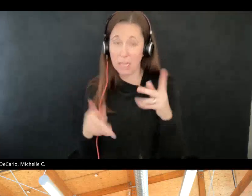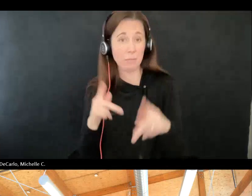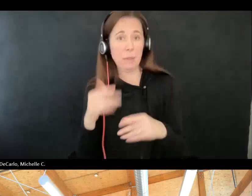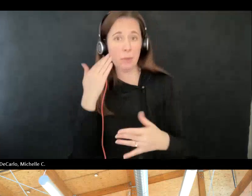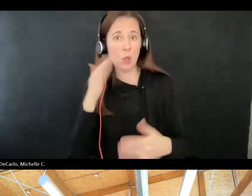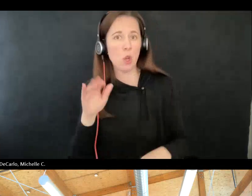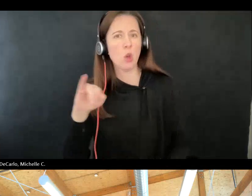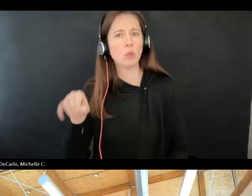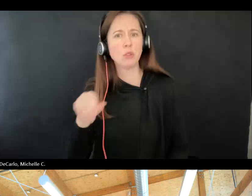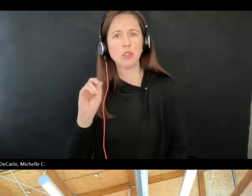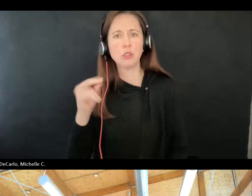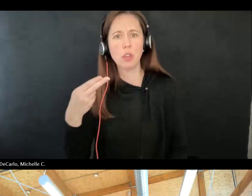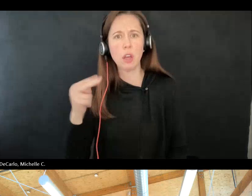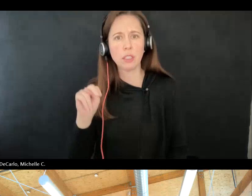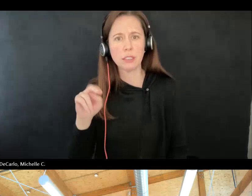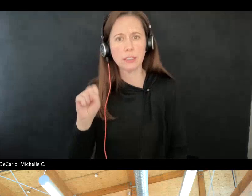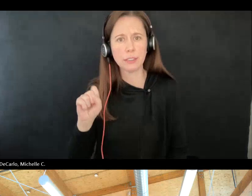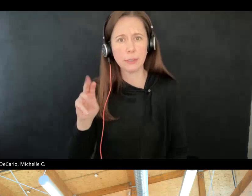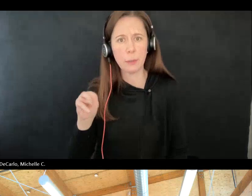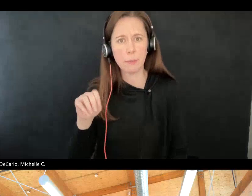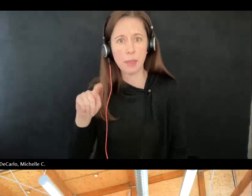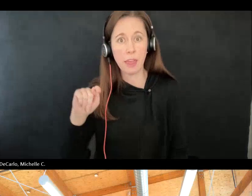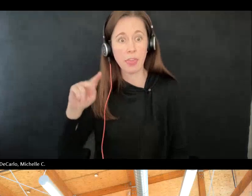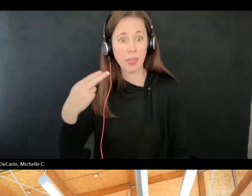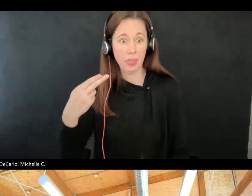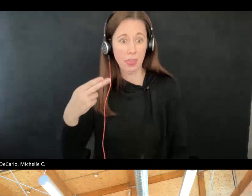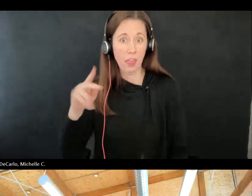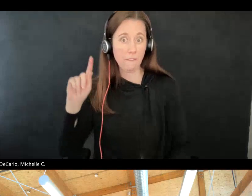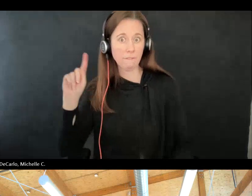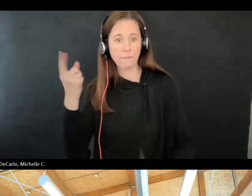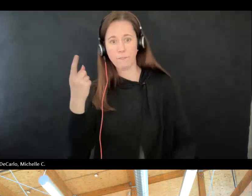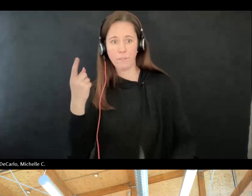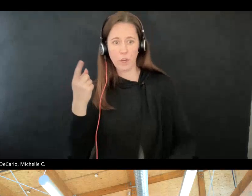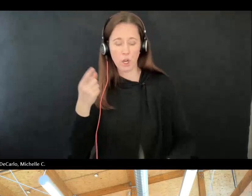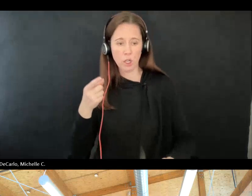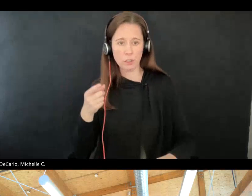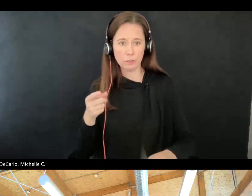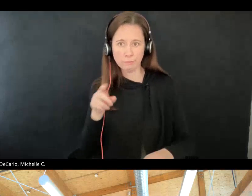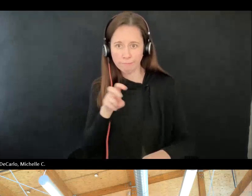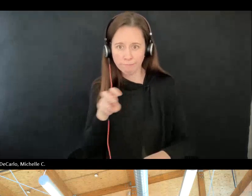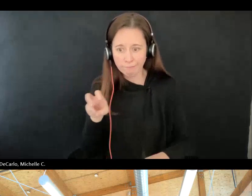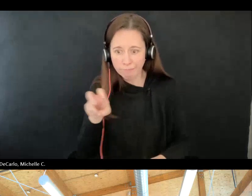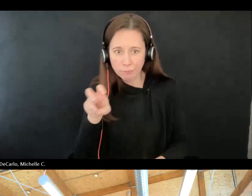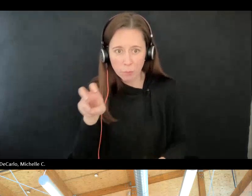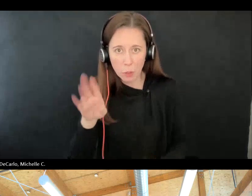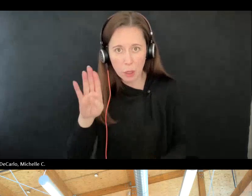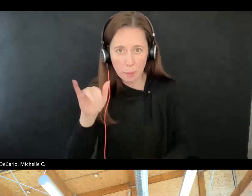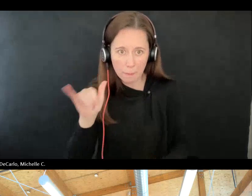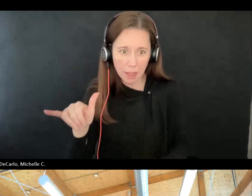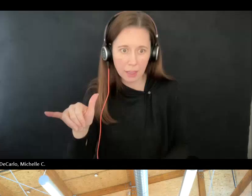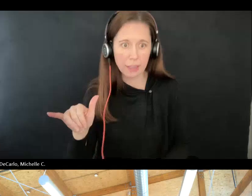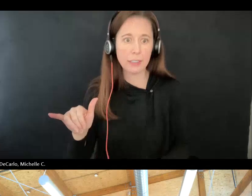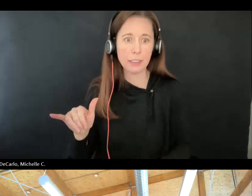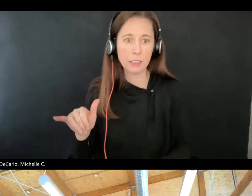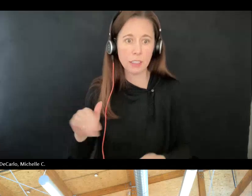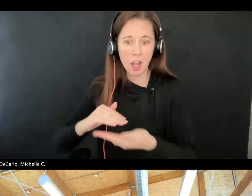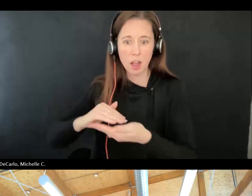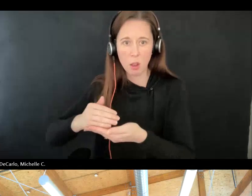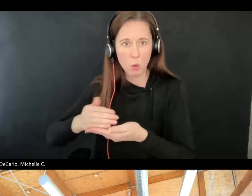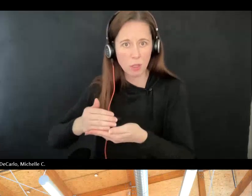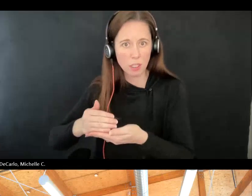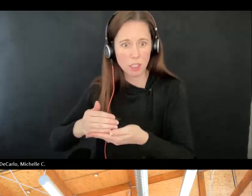John Smith, when John Smith first charted the Chesapeake Bay, when he was coming through the bay, the oysters were so